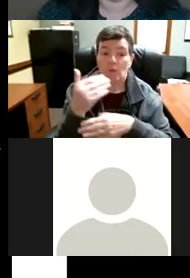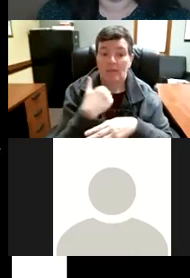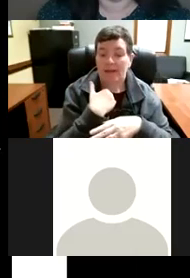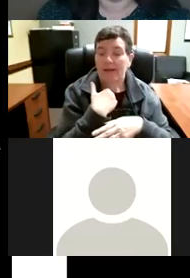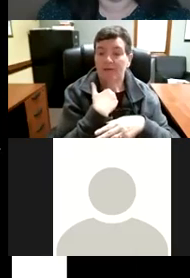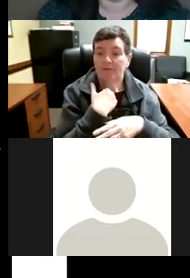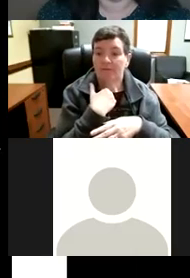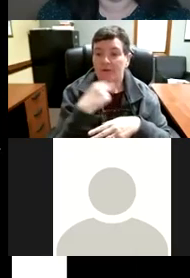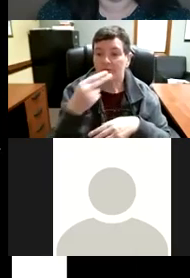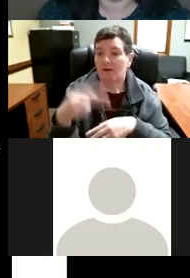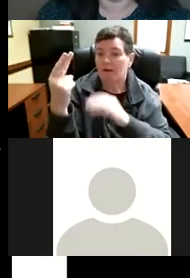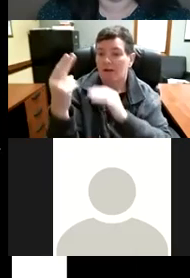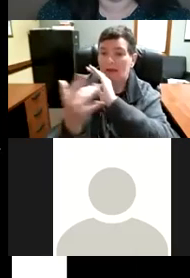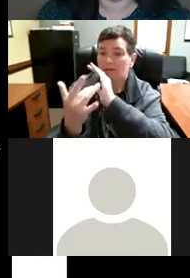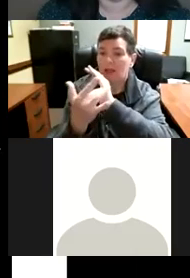a high-tech